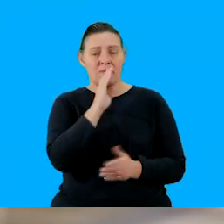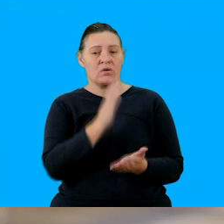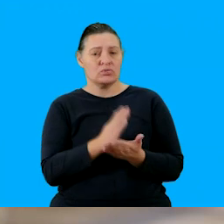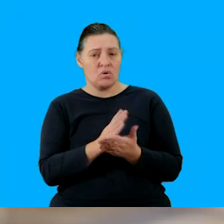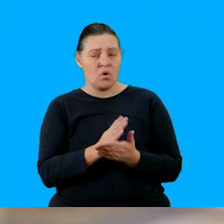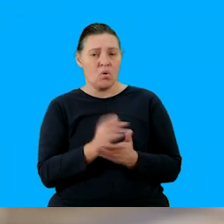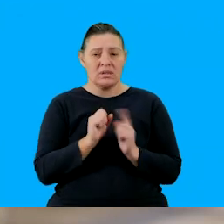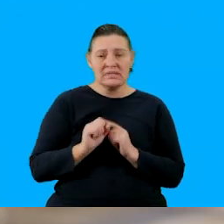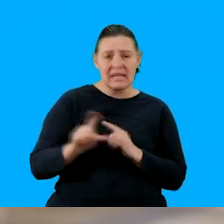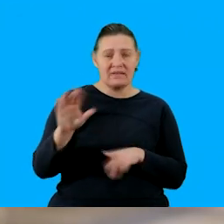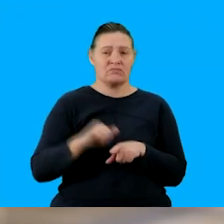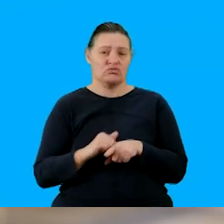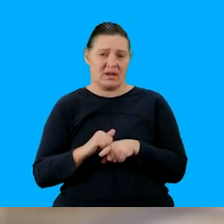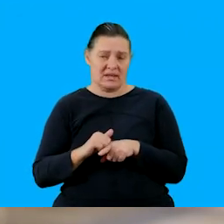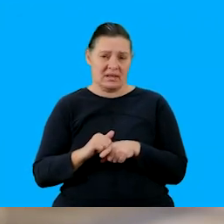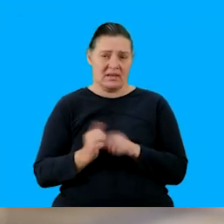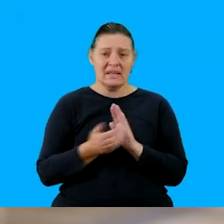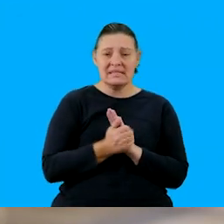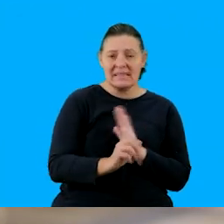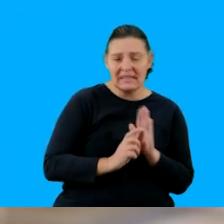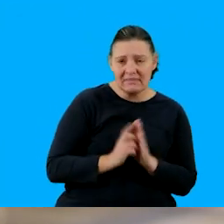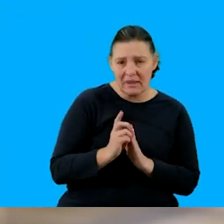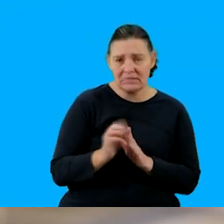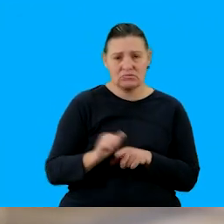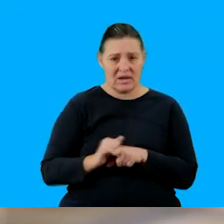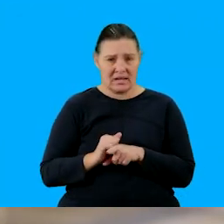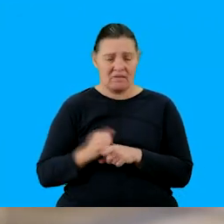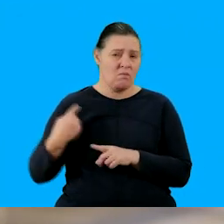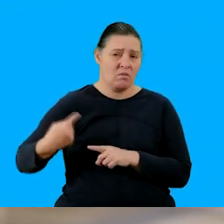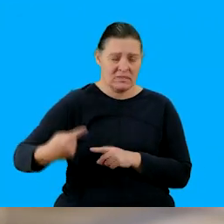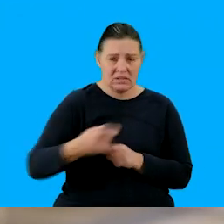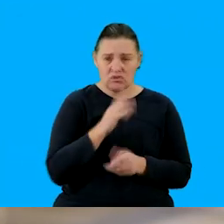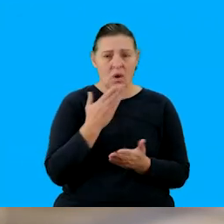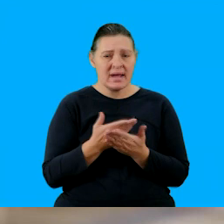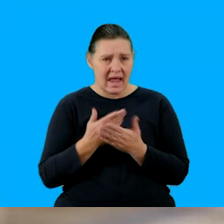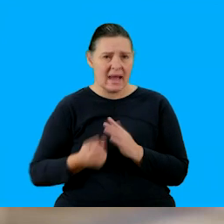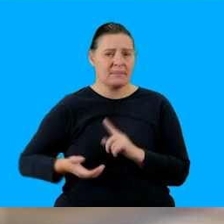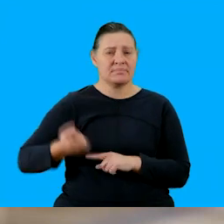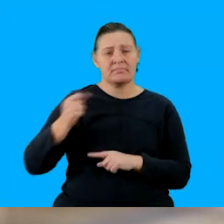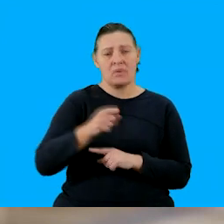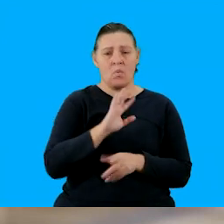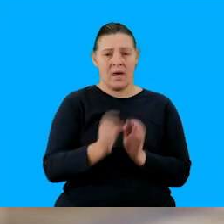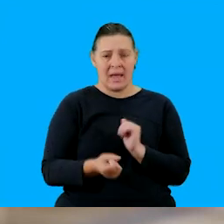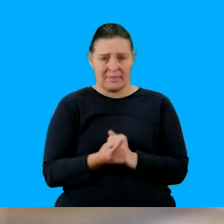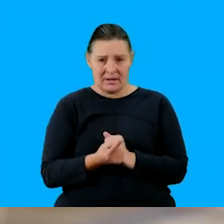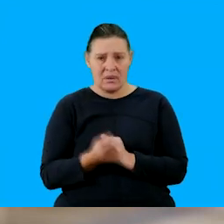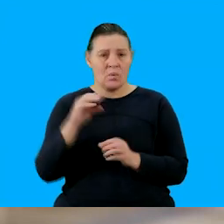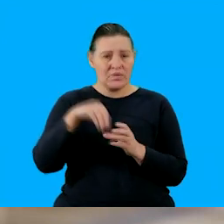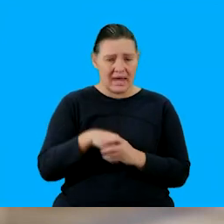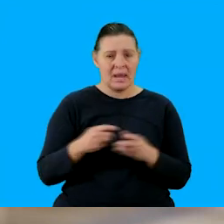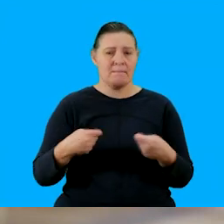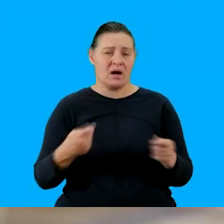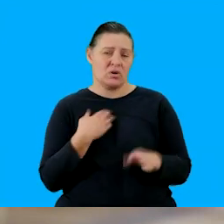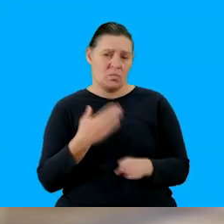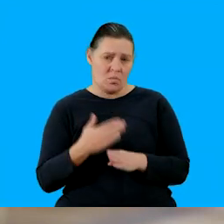making sure that we send them to training, skills development training all the time, so that they can keep up with what is happening in